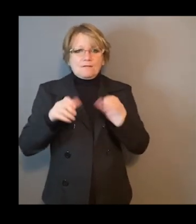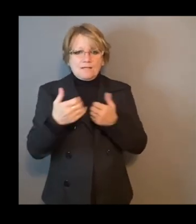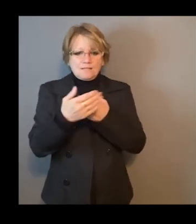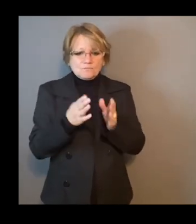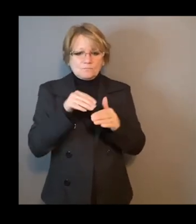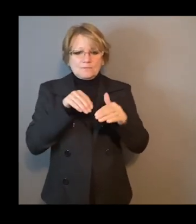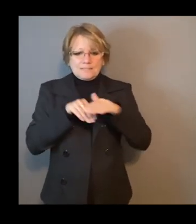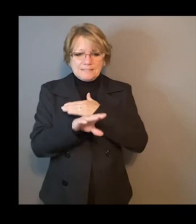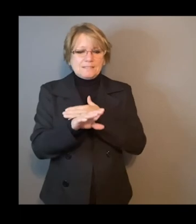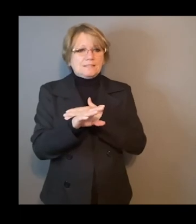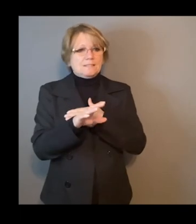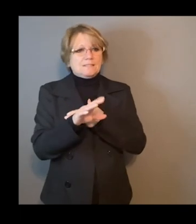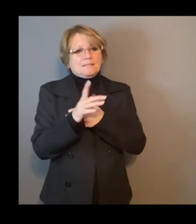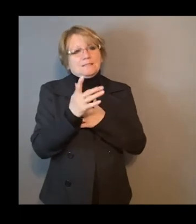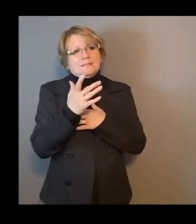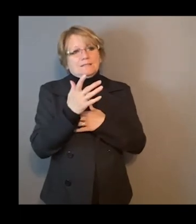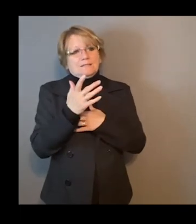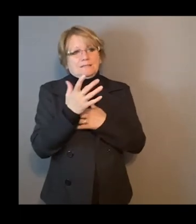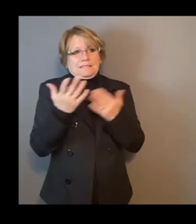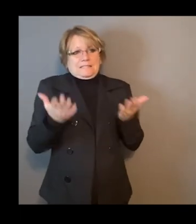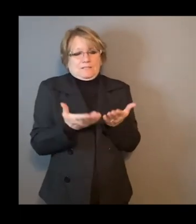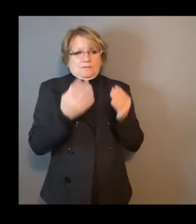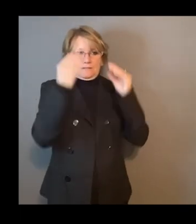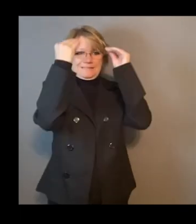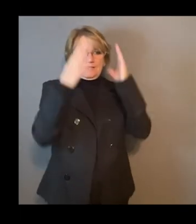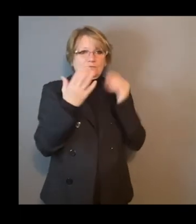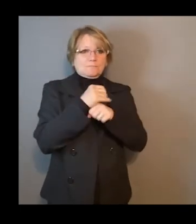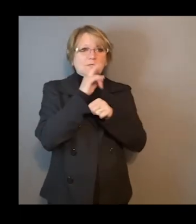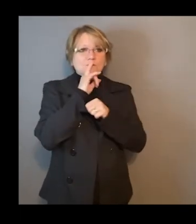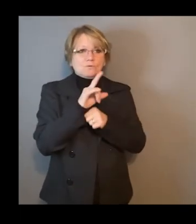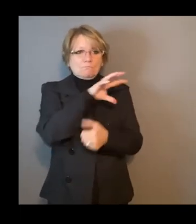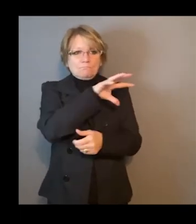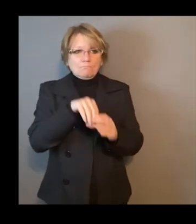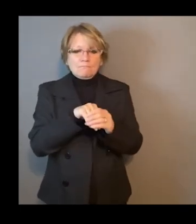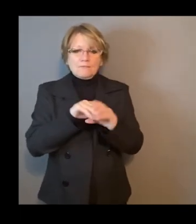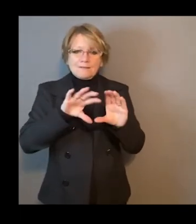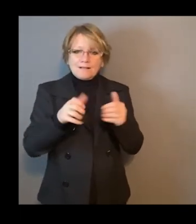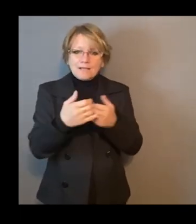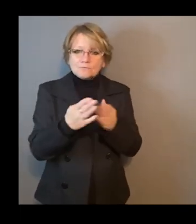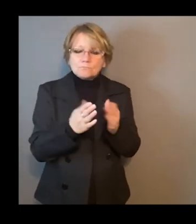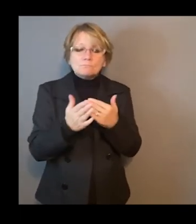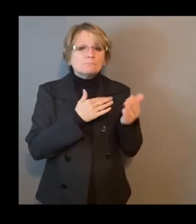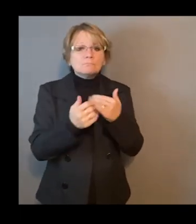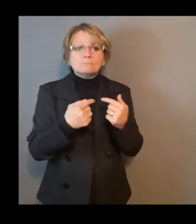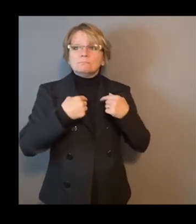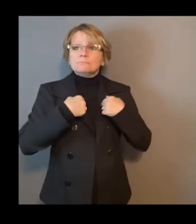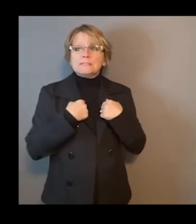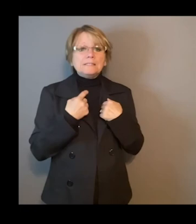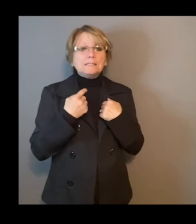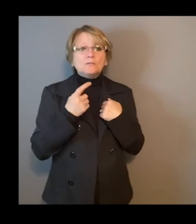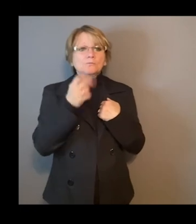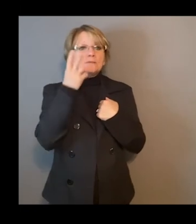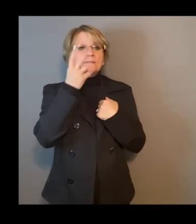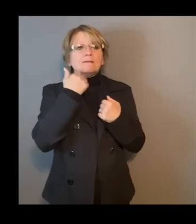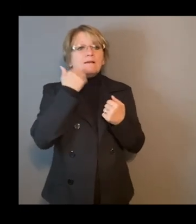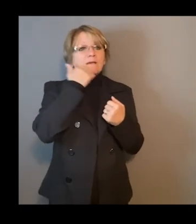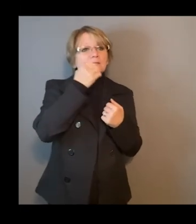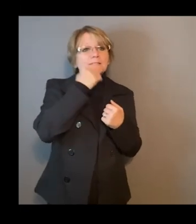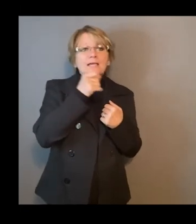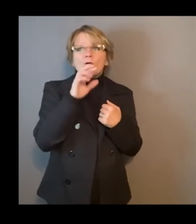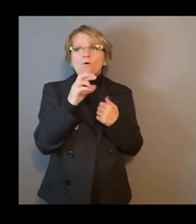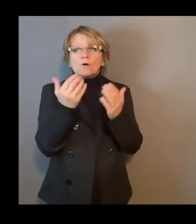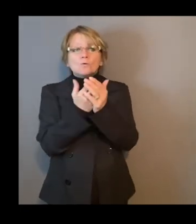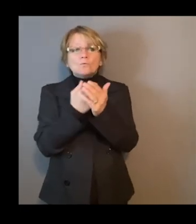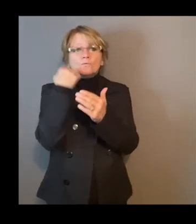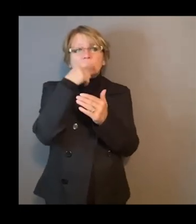I've been in, he makes sure that everybody's a part of the classroom. Like, no matter if it was me, somebody who he talked to every day, or it